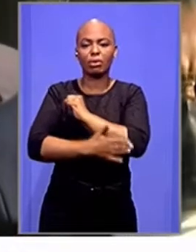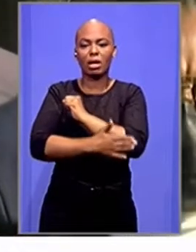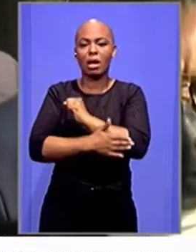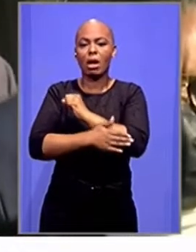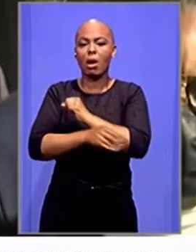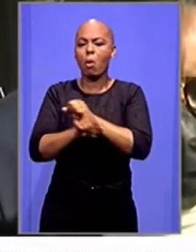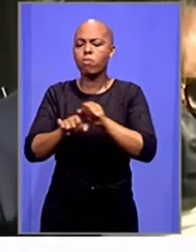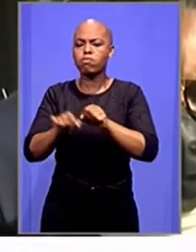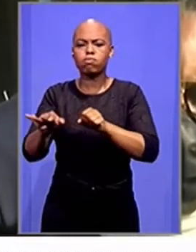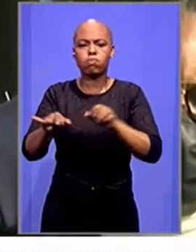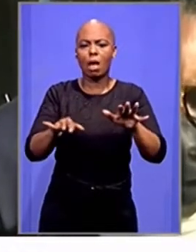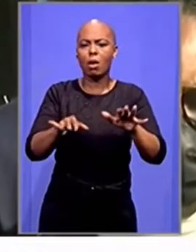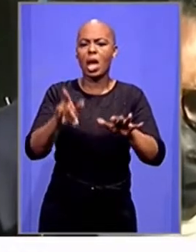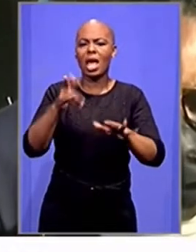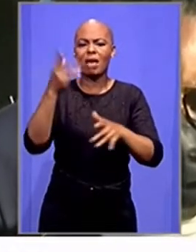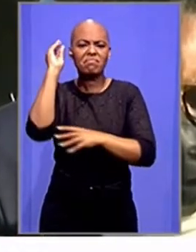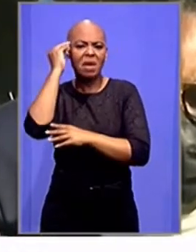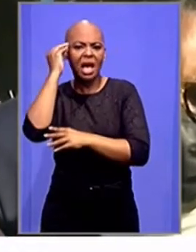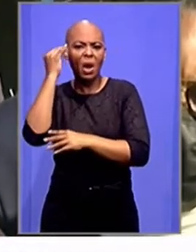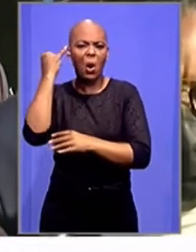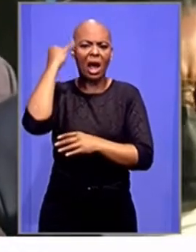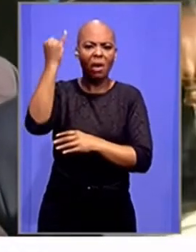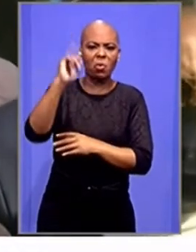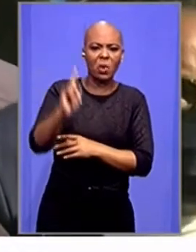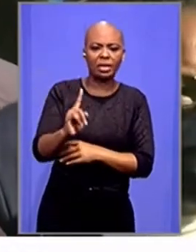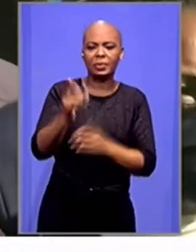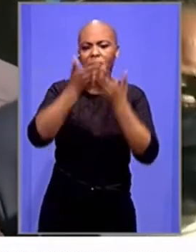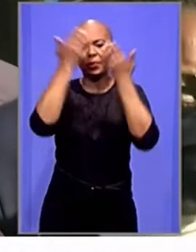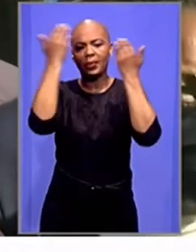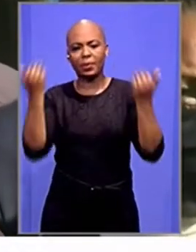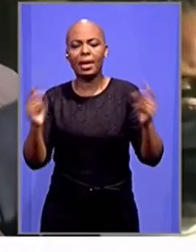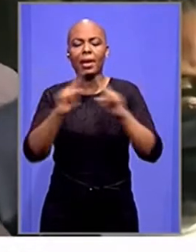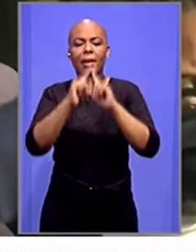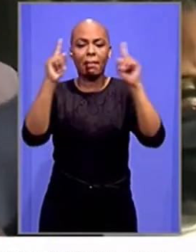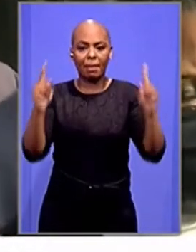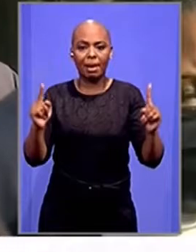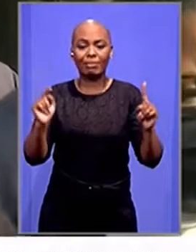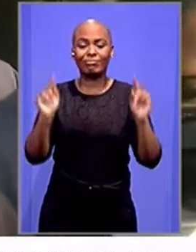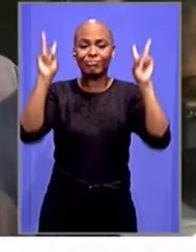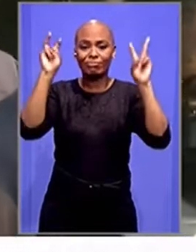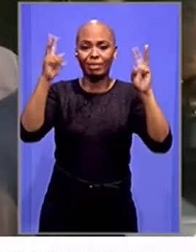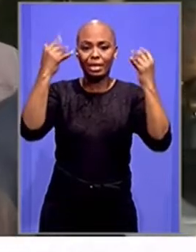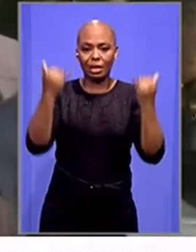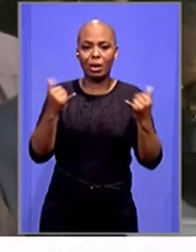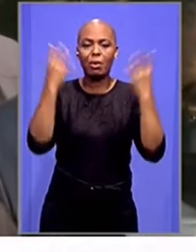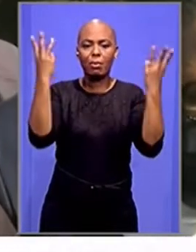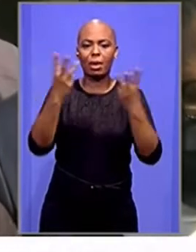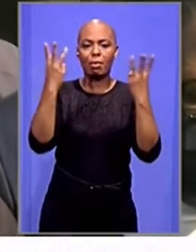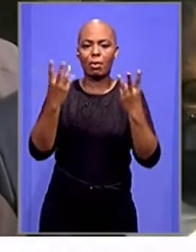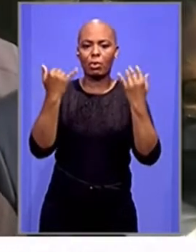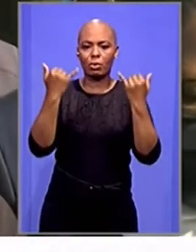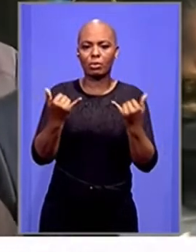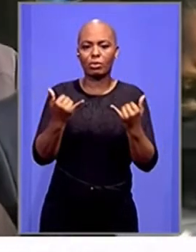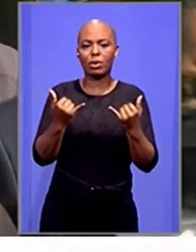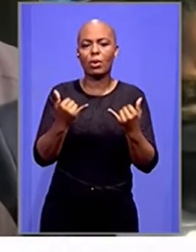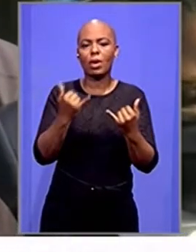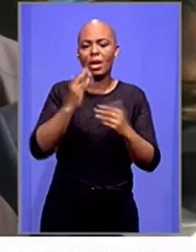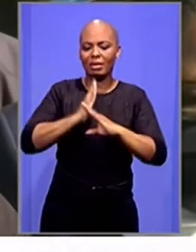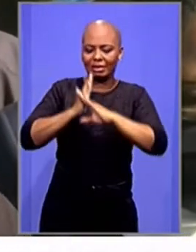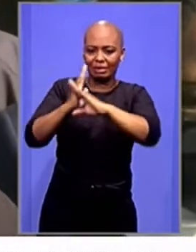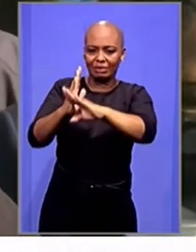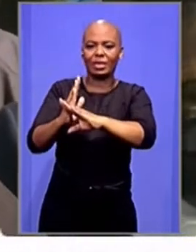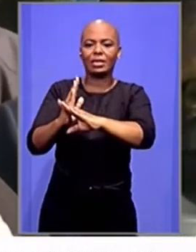hotspot areas. We did not get the information was the fact that people were going to go into the